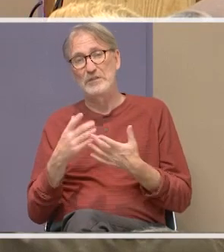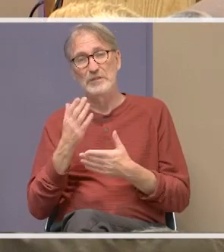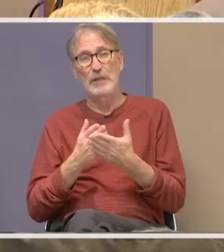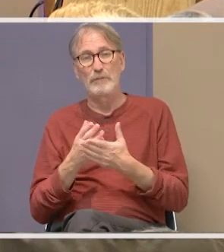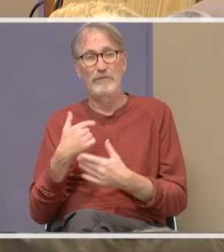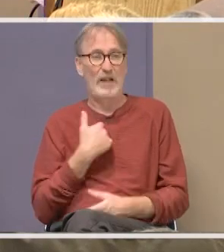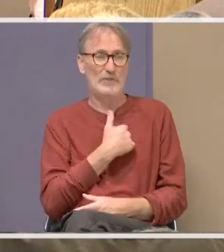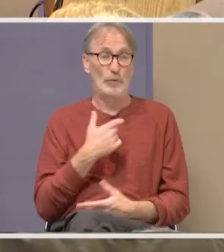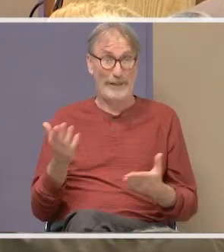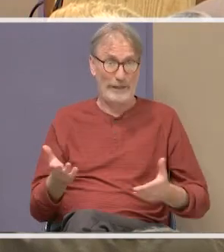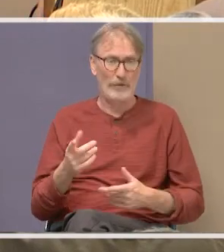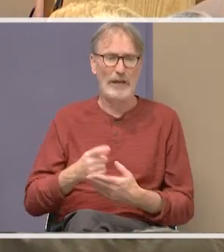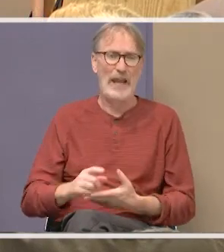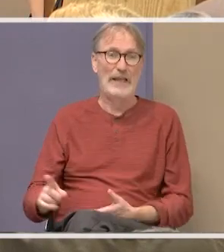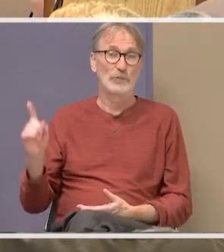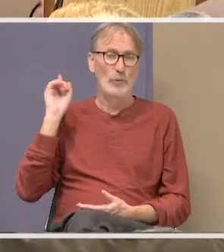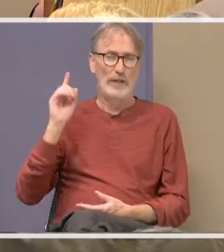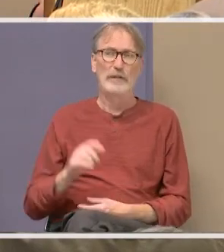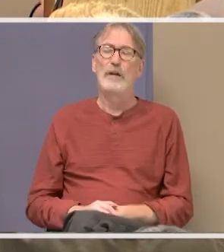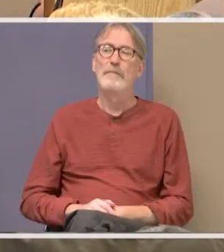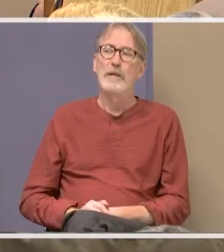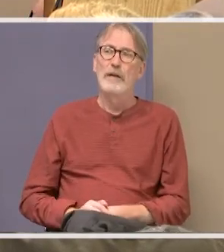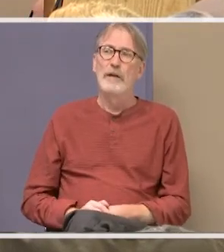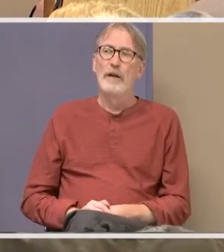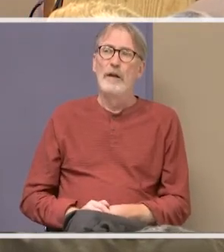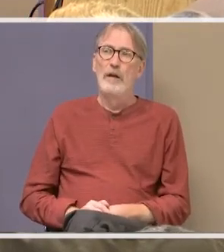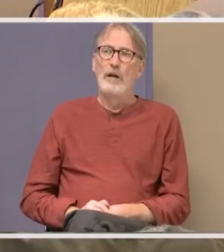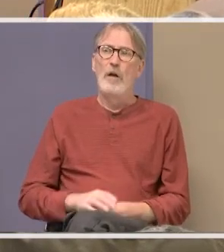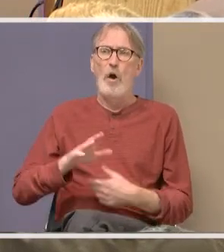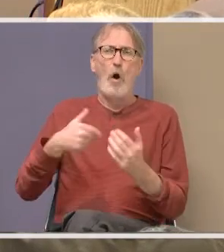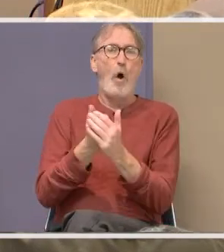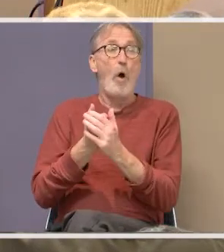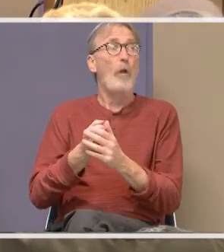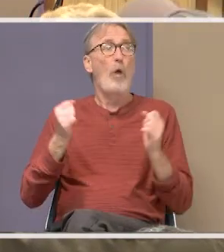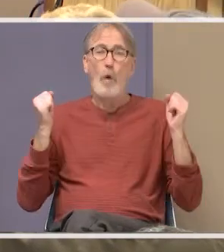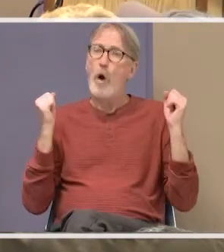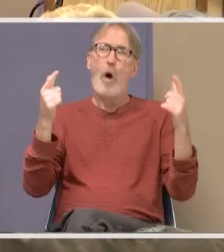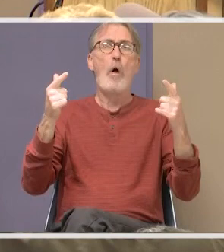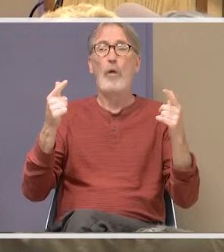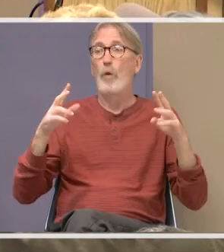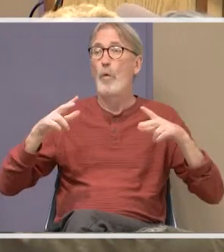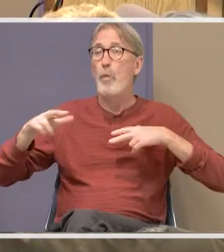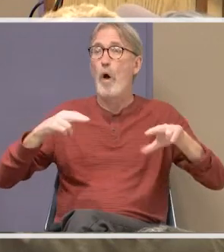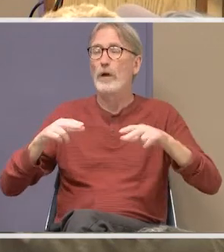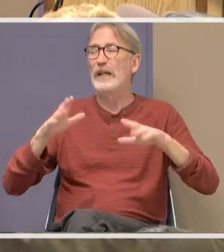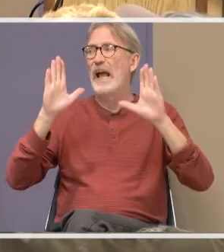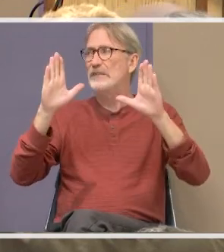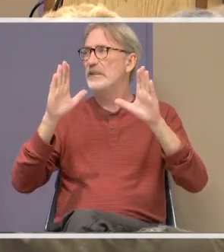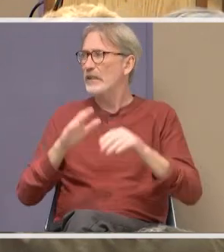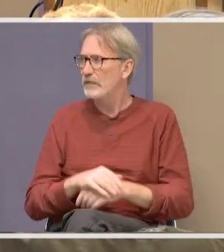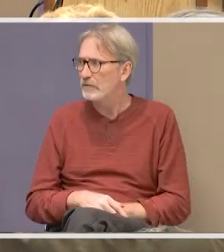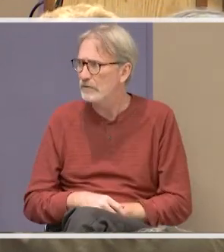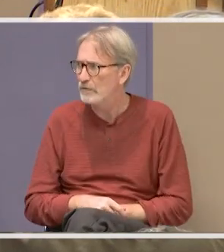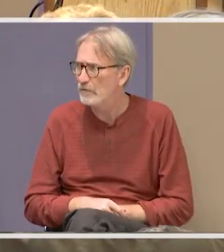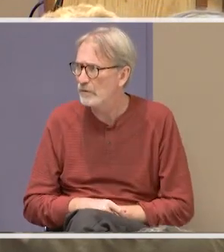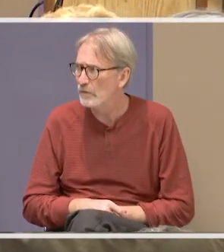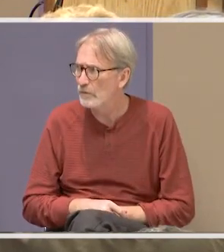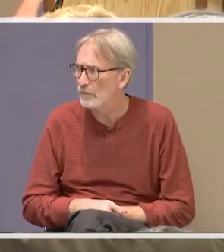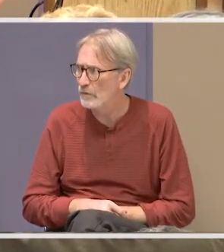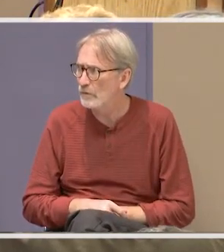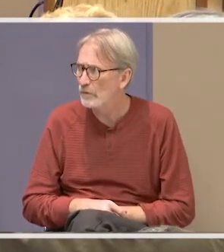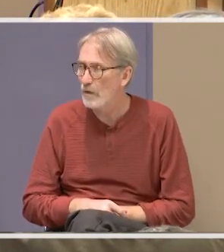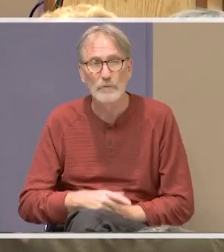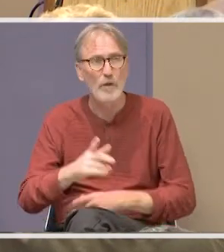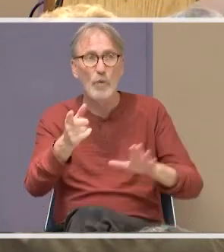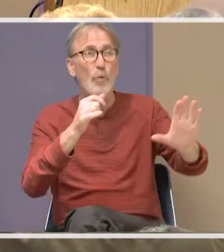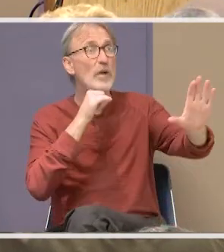here last week, the all-walk signal is excellent. I want to echo Ken Doino's comments? We're